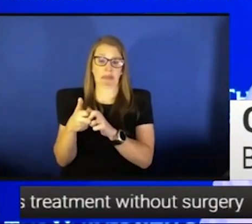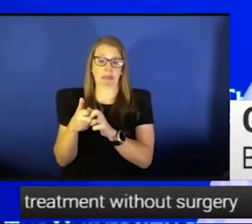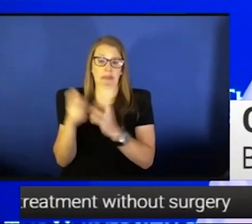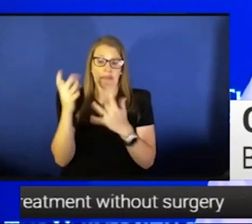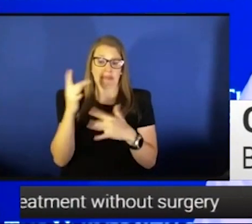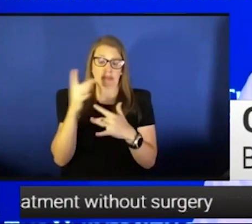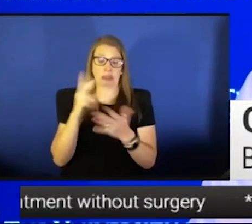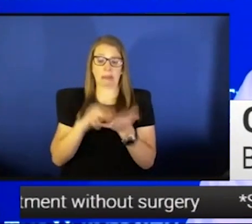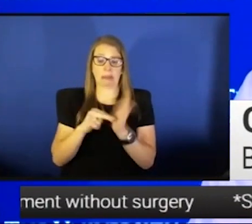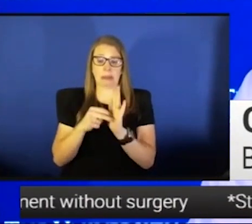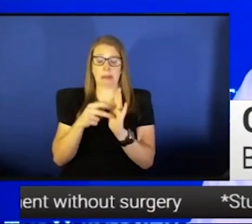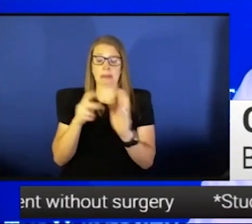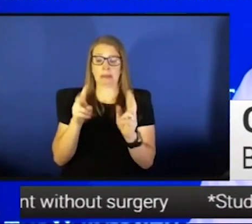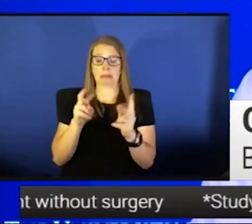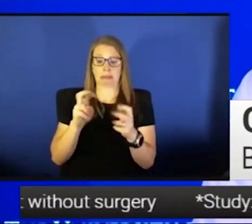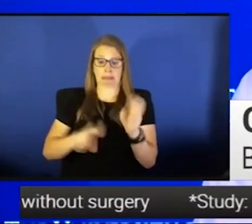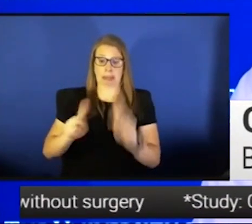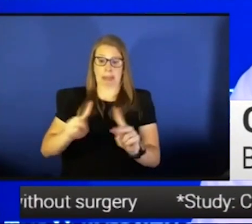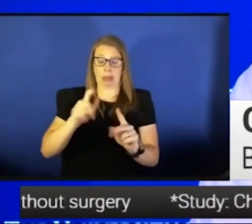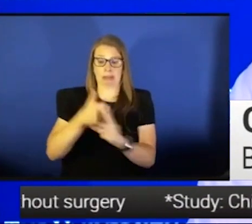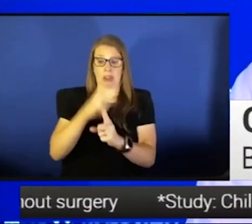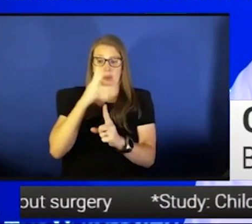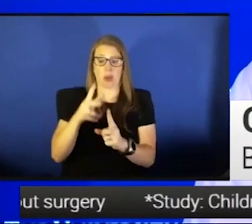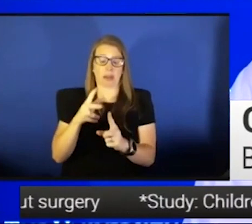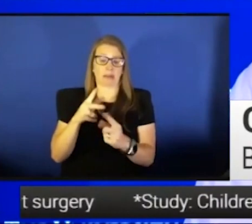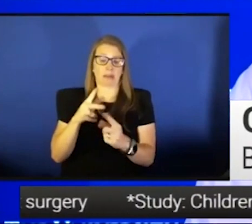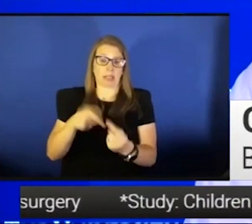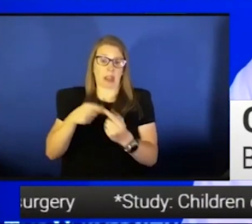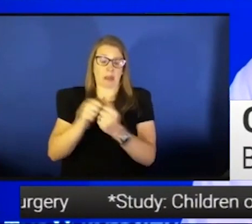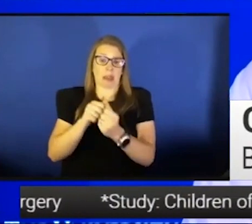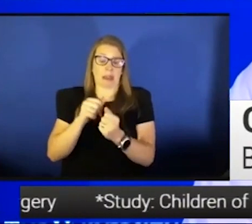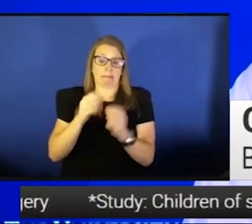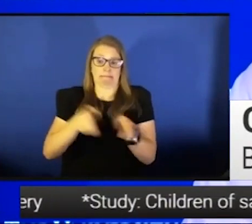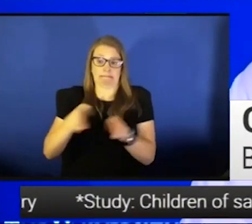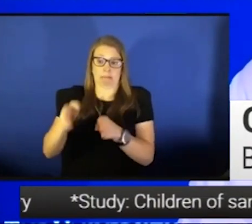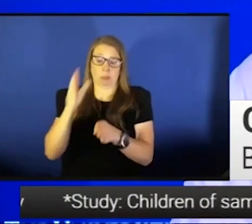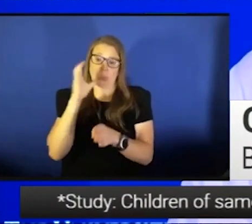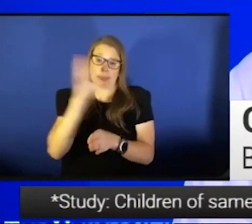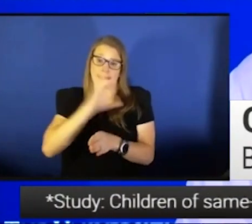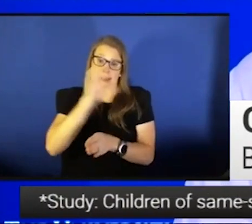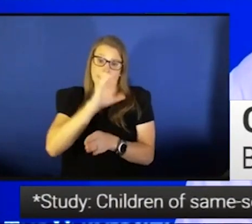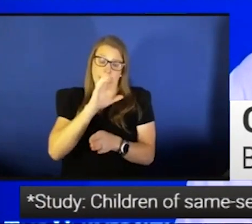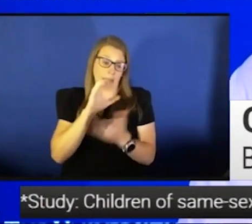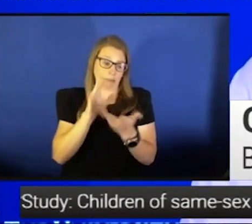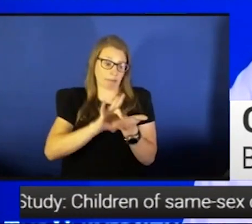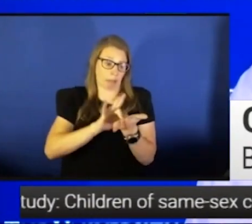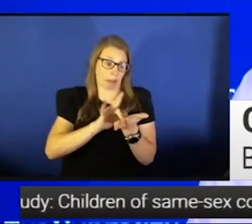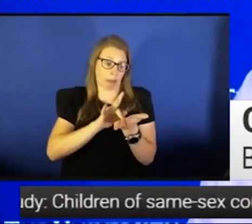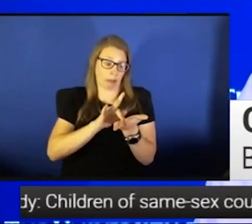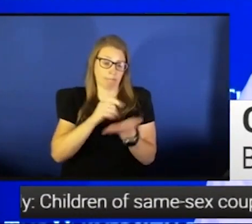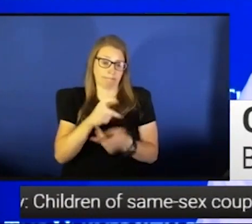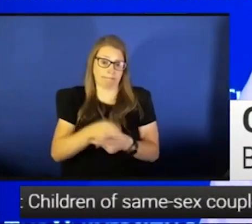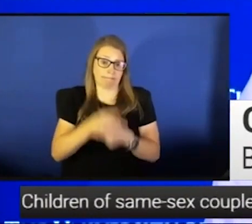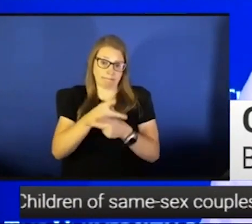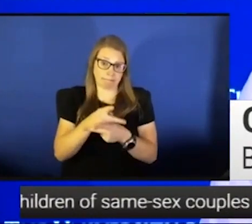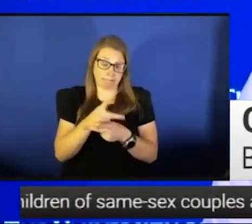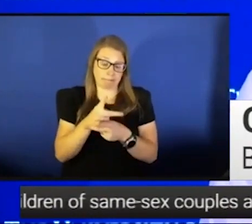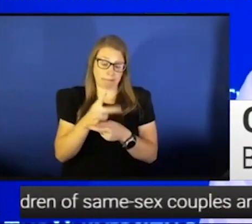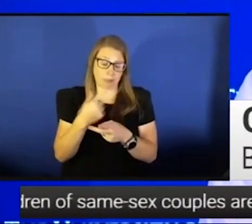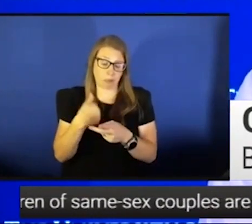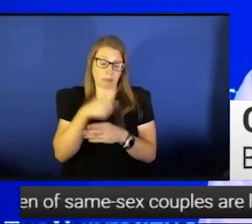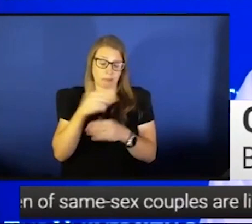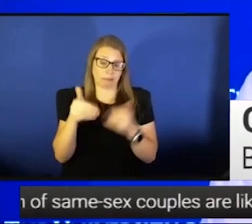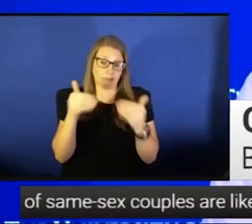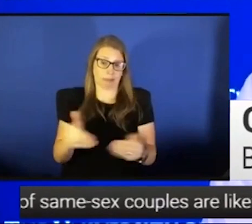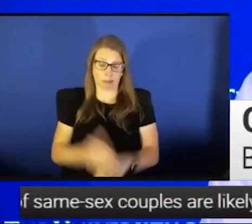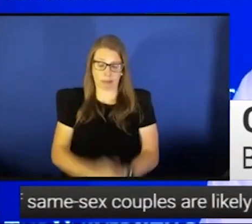with individually, and that they will be seeking medical care for as we move forward. I think this is one more,